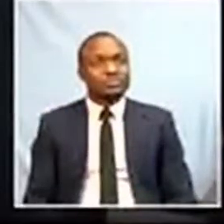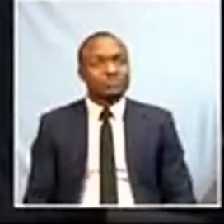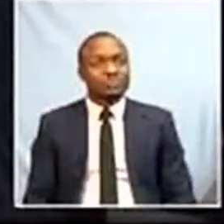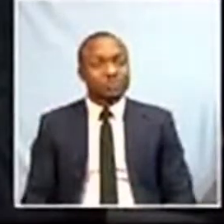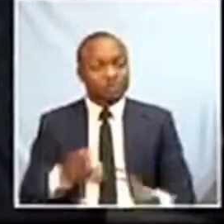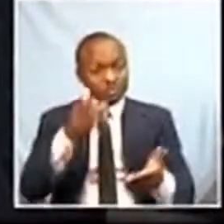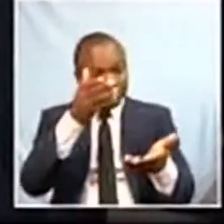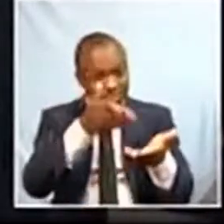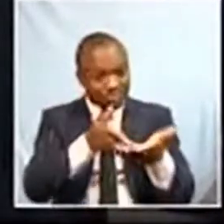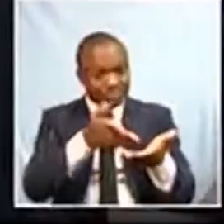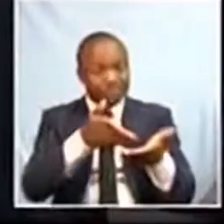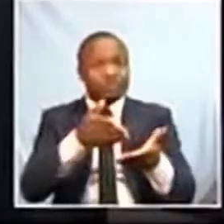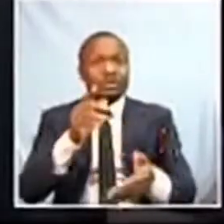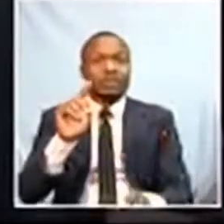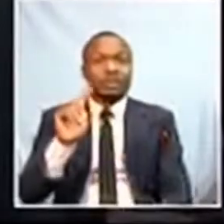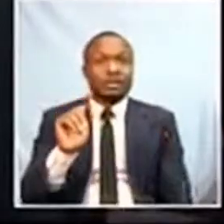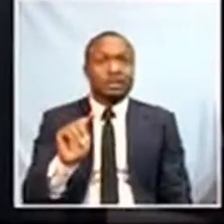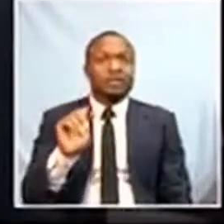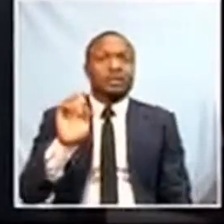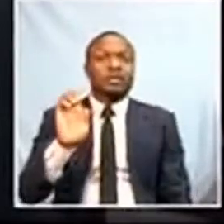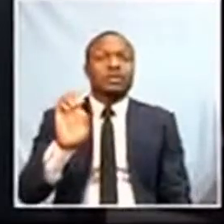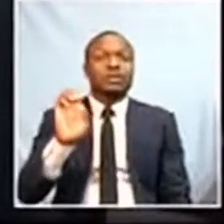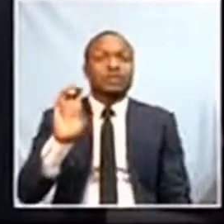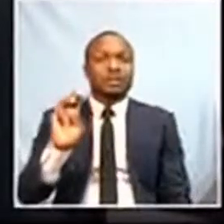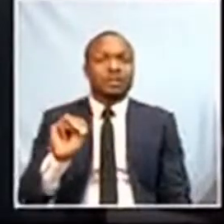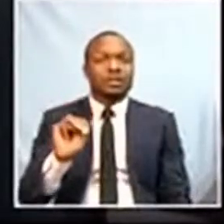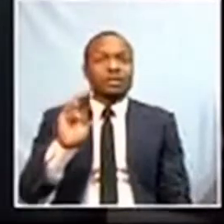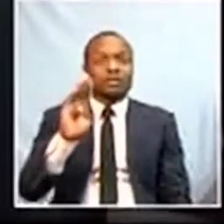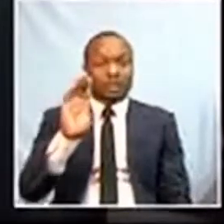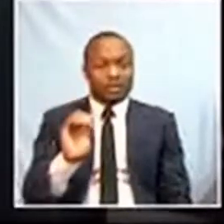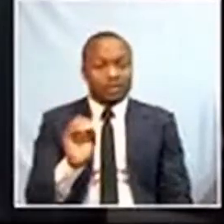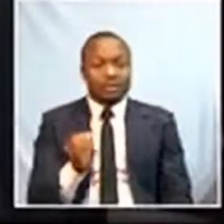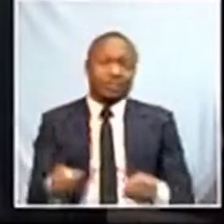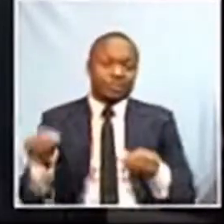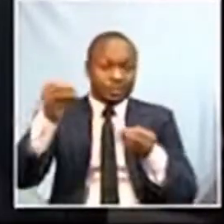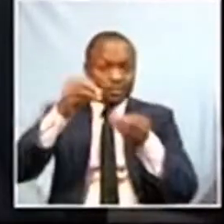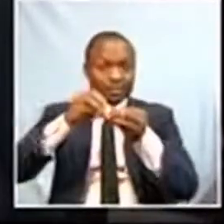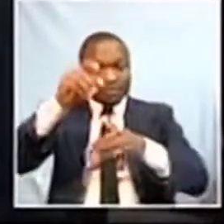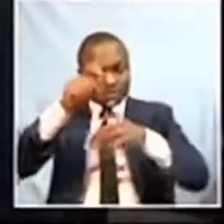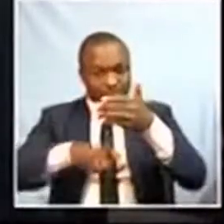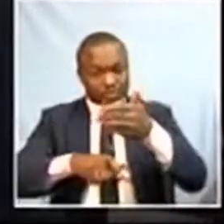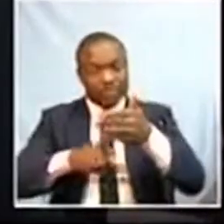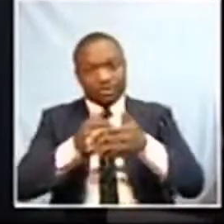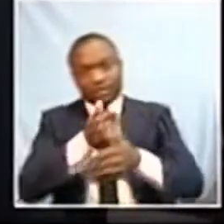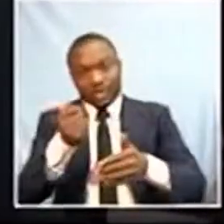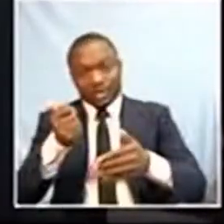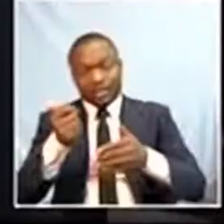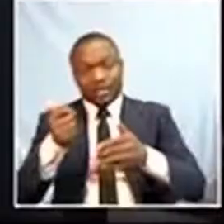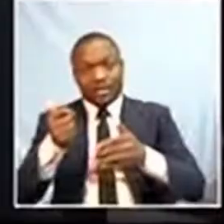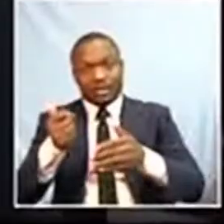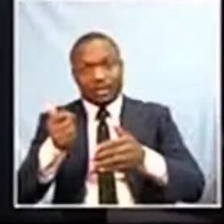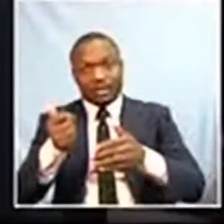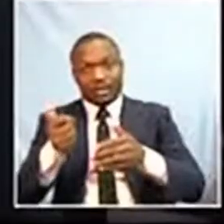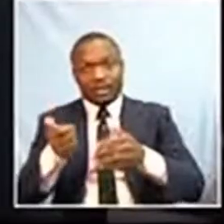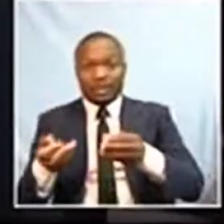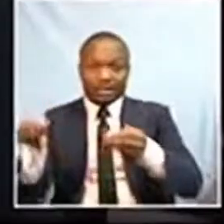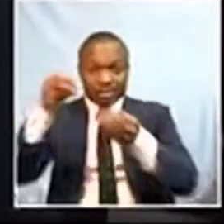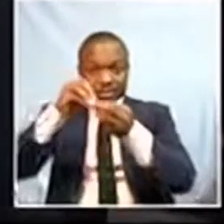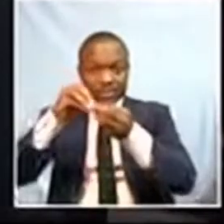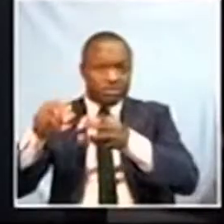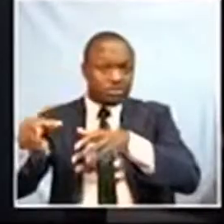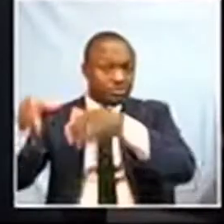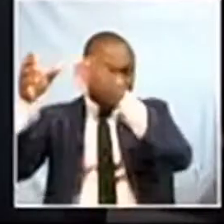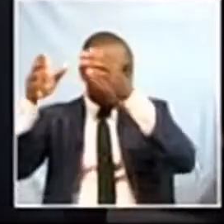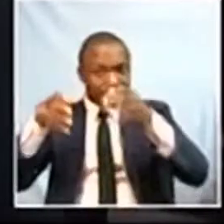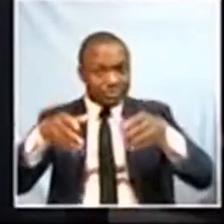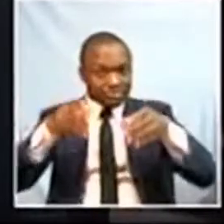to such at Tembo with an increased cost of those extra pillars and also obstructing